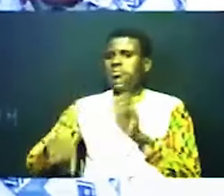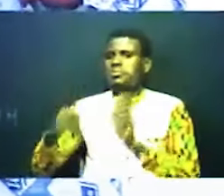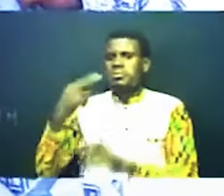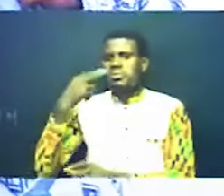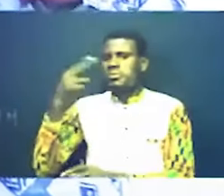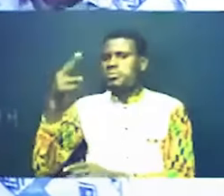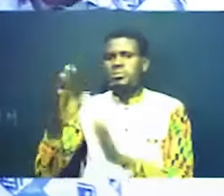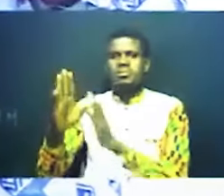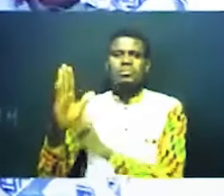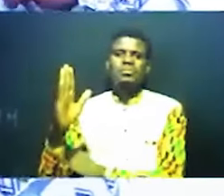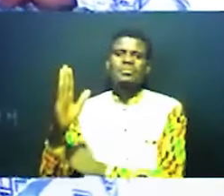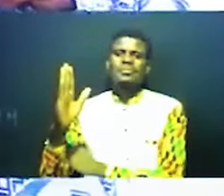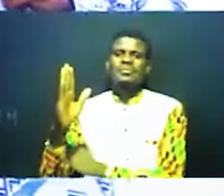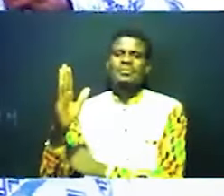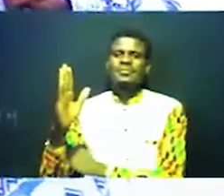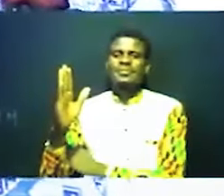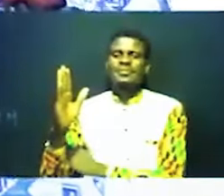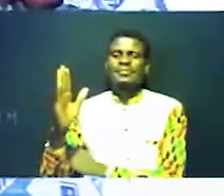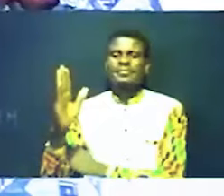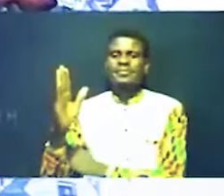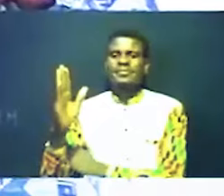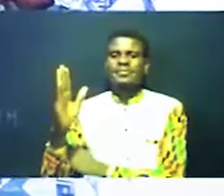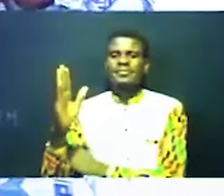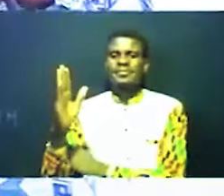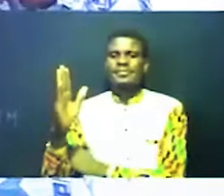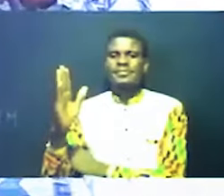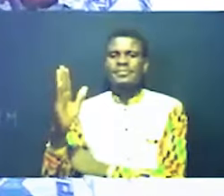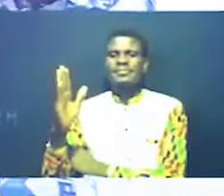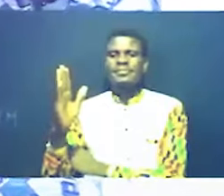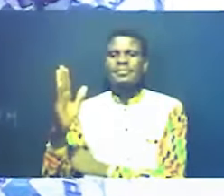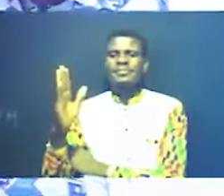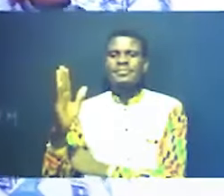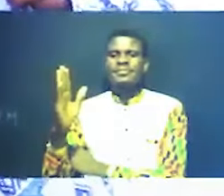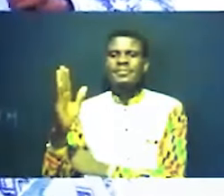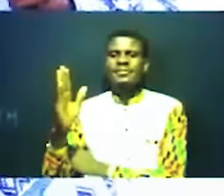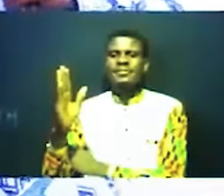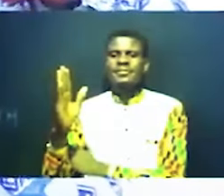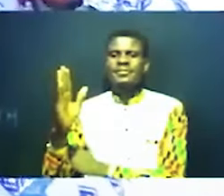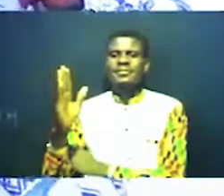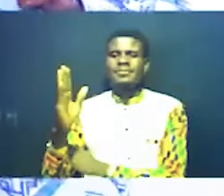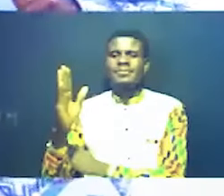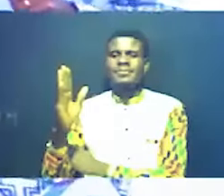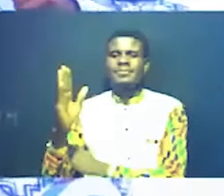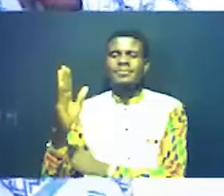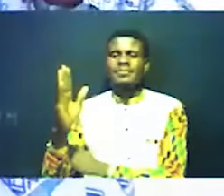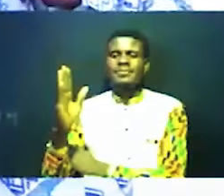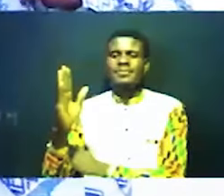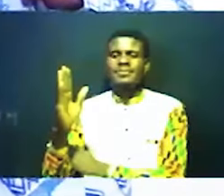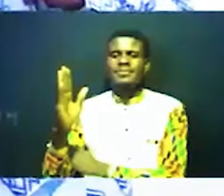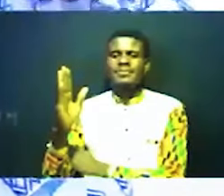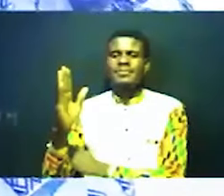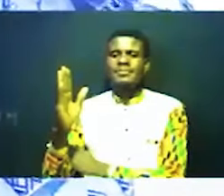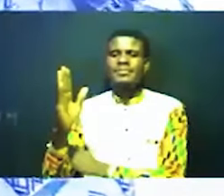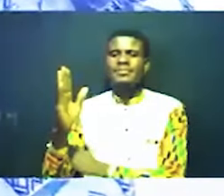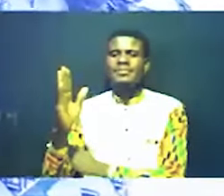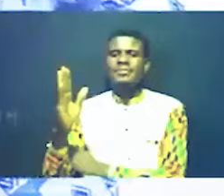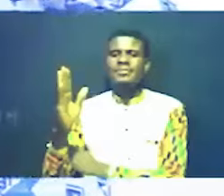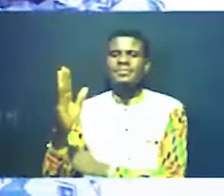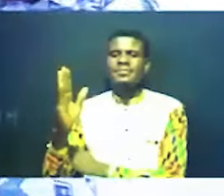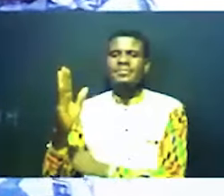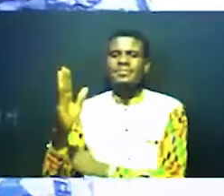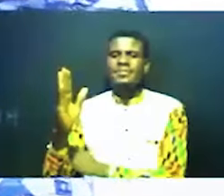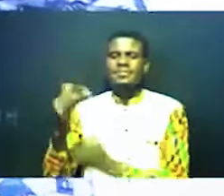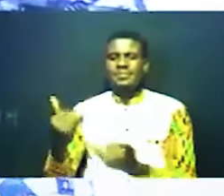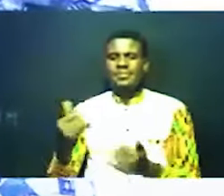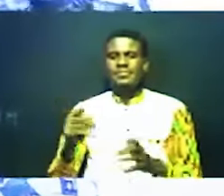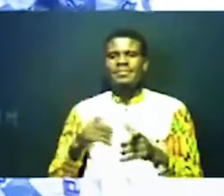Diana or say Muni Muni Nipenina and Tem Asumbia near Hutia or Bukatia or Rimuno Euradino Echi. Now